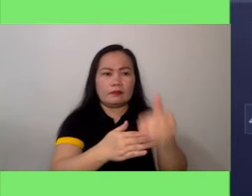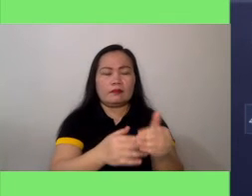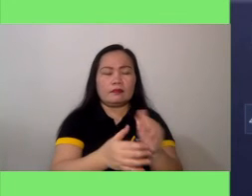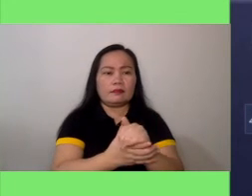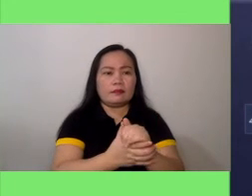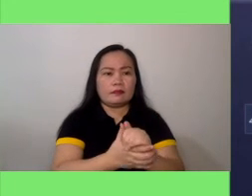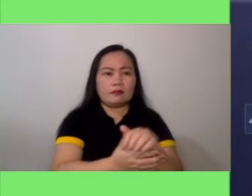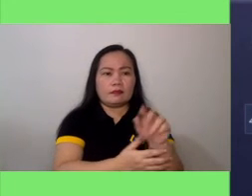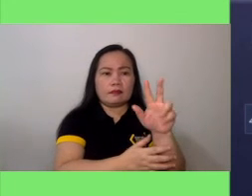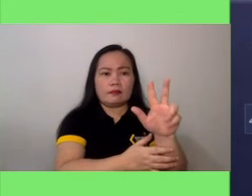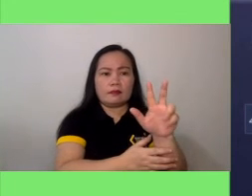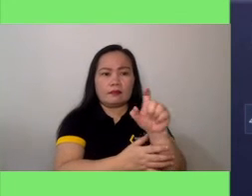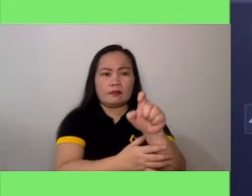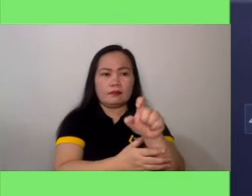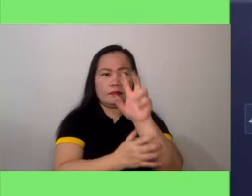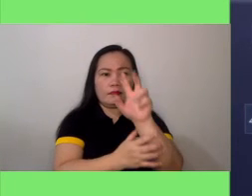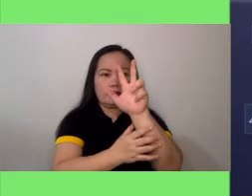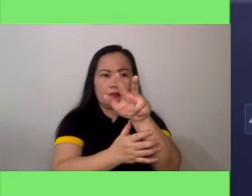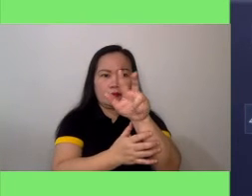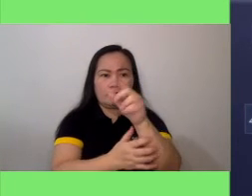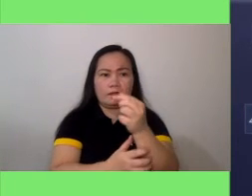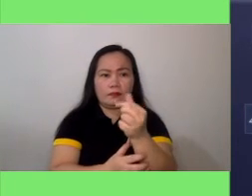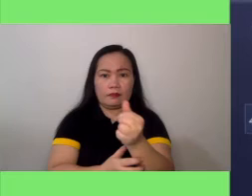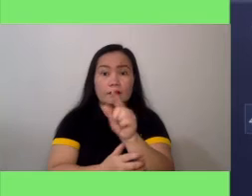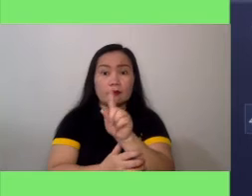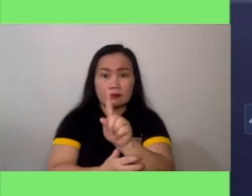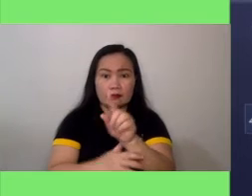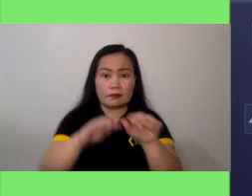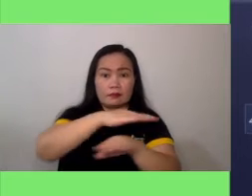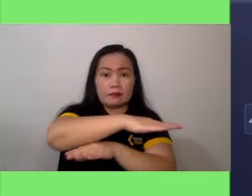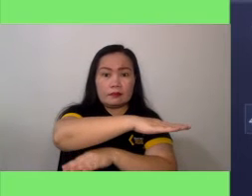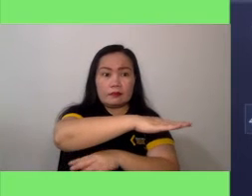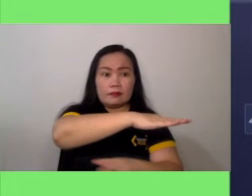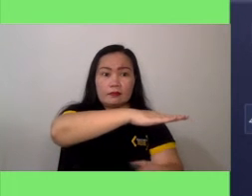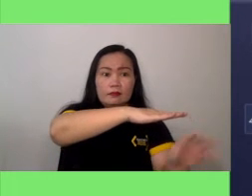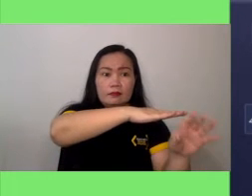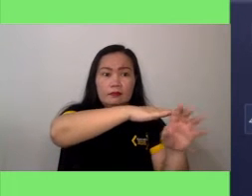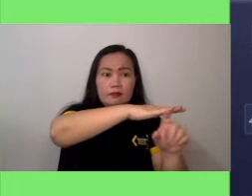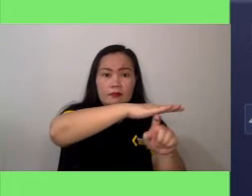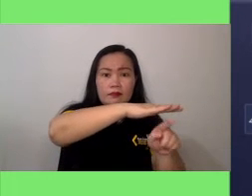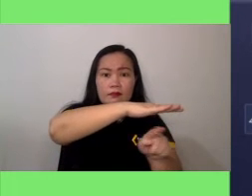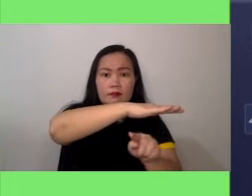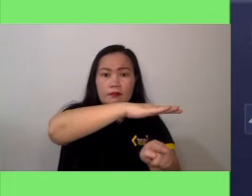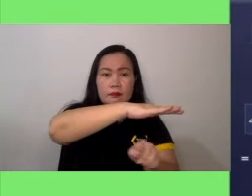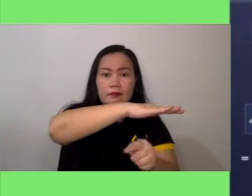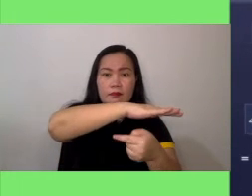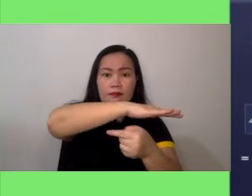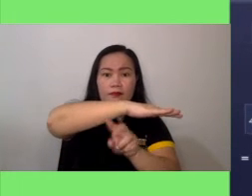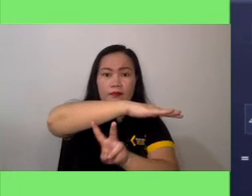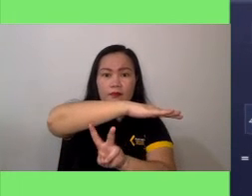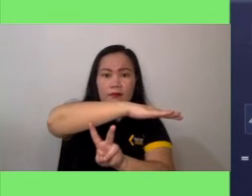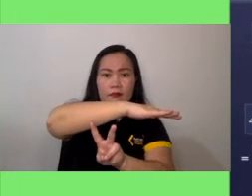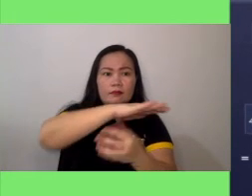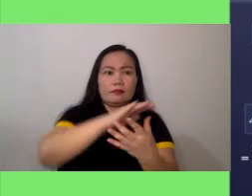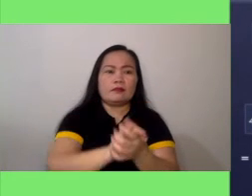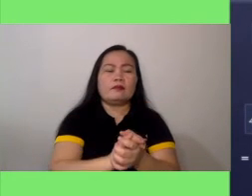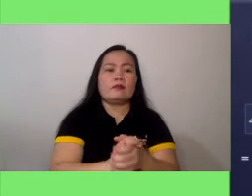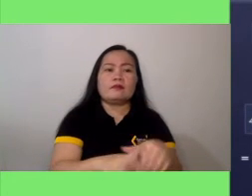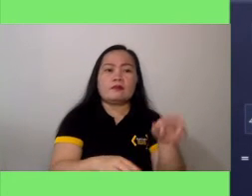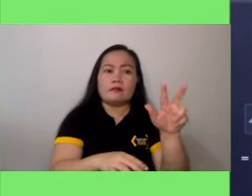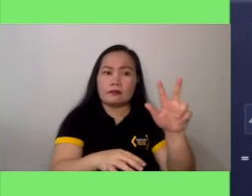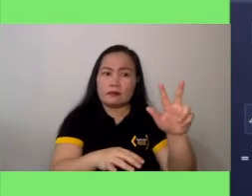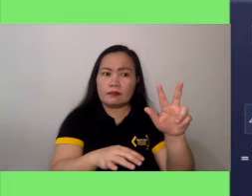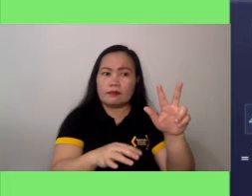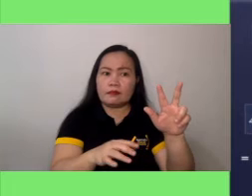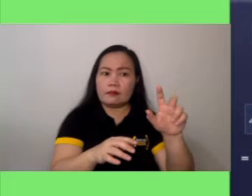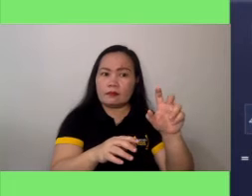So, I have here 3x cubed plus 1 over z minus 2. So, substitute muna natin lahat. Your